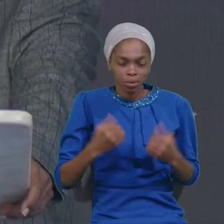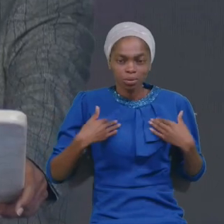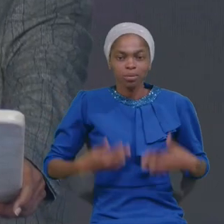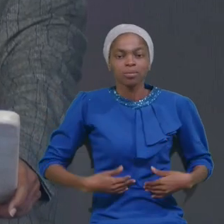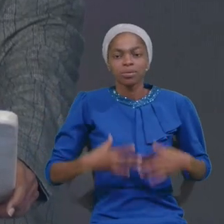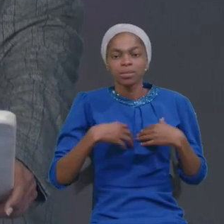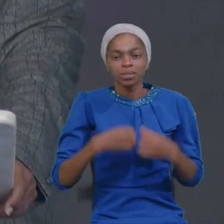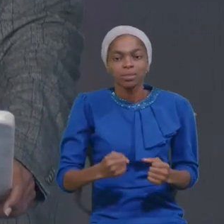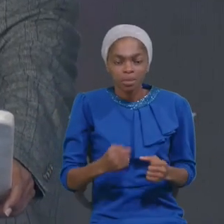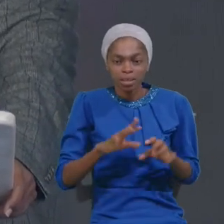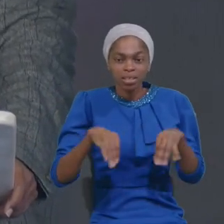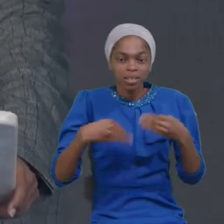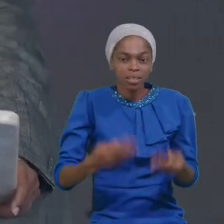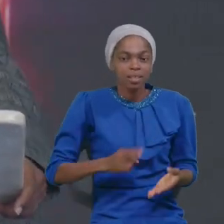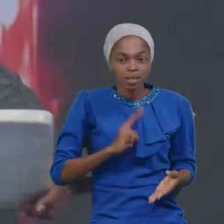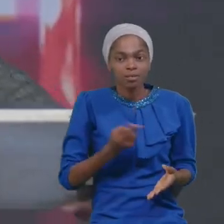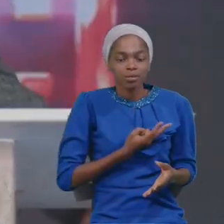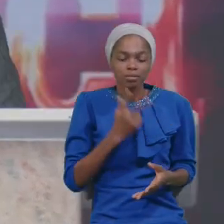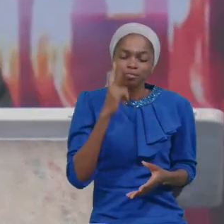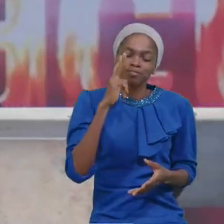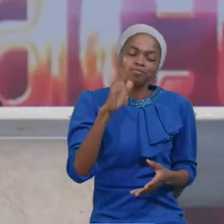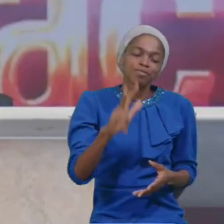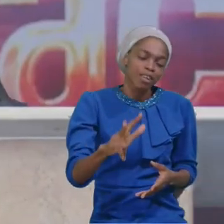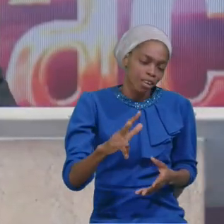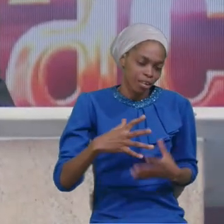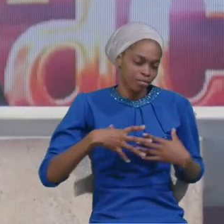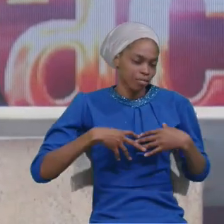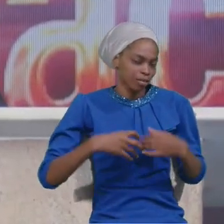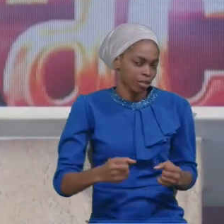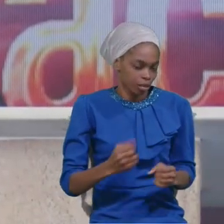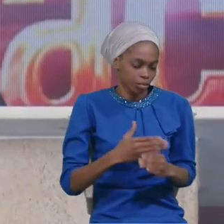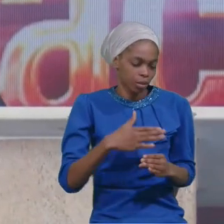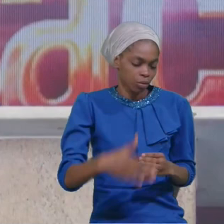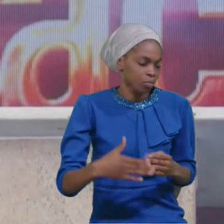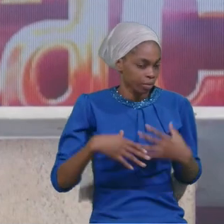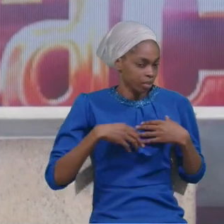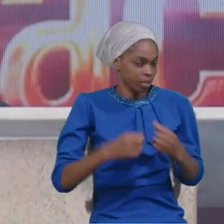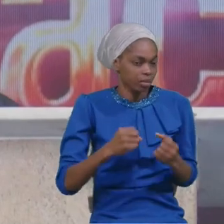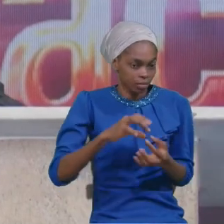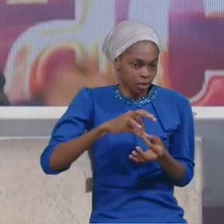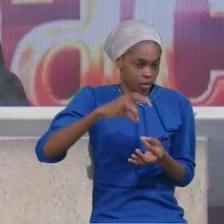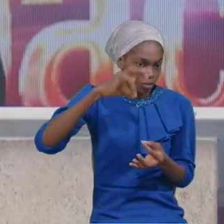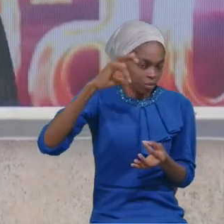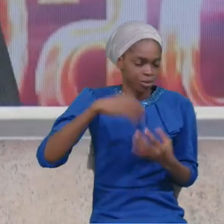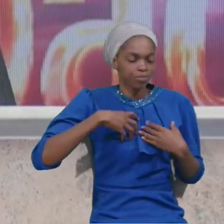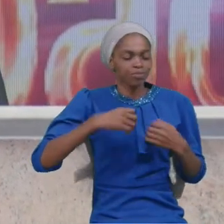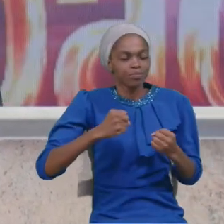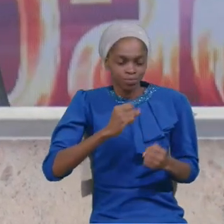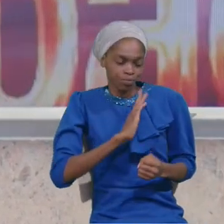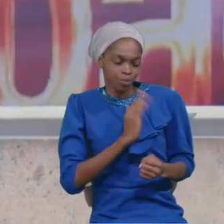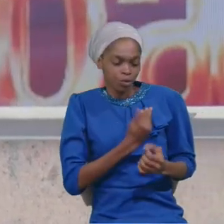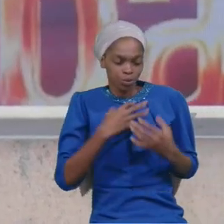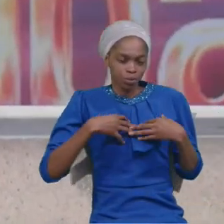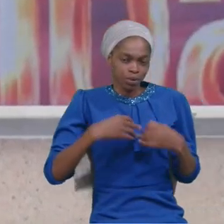spirit, soul, and body. And then will become completely all right. Somebody